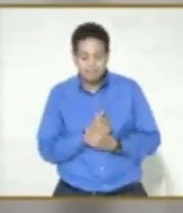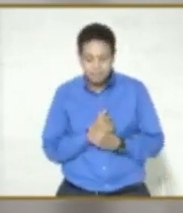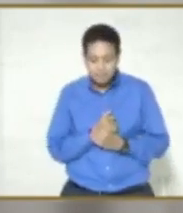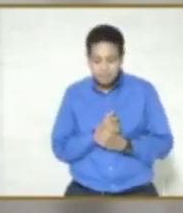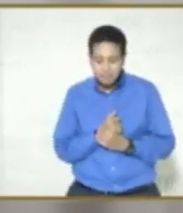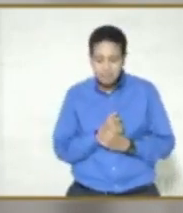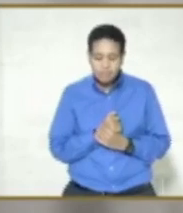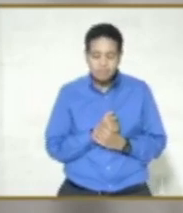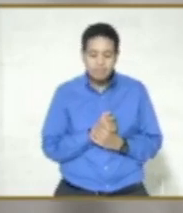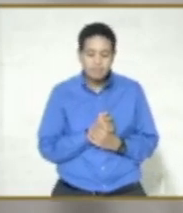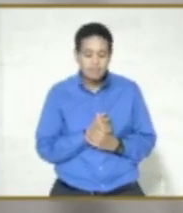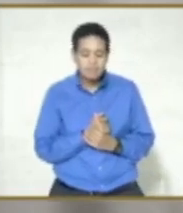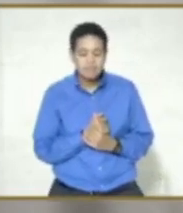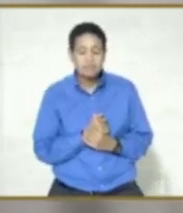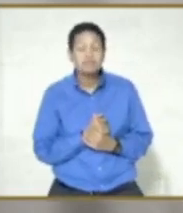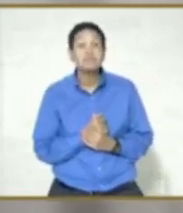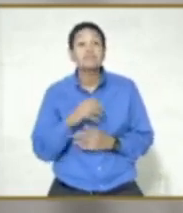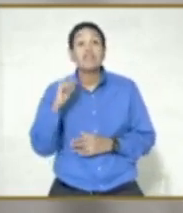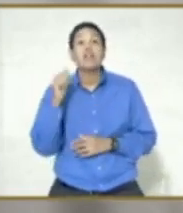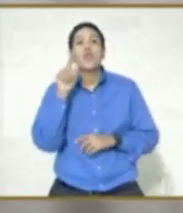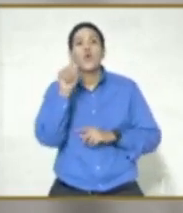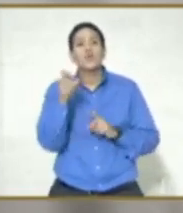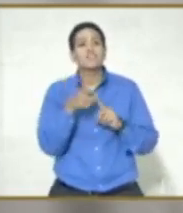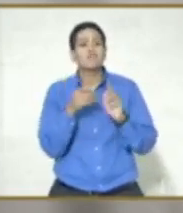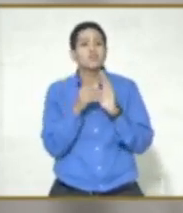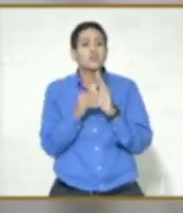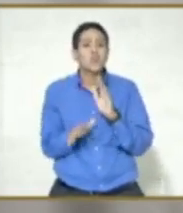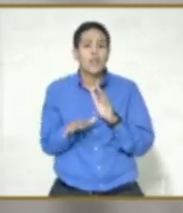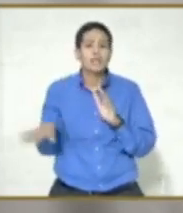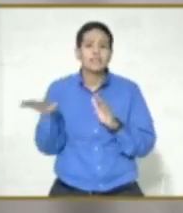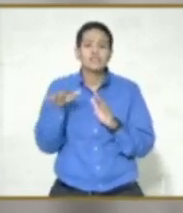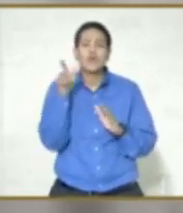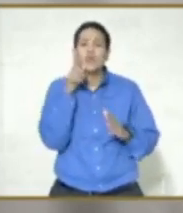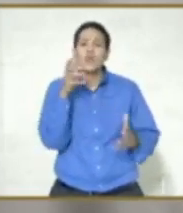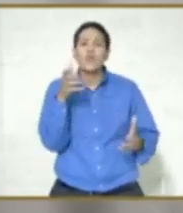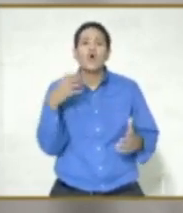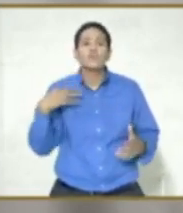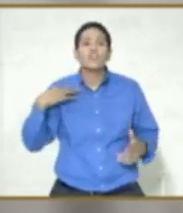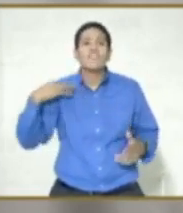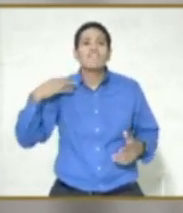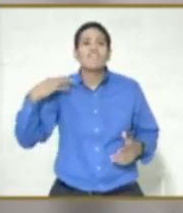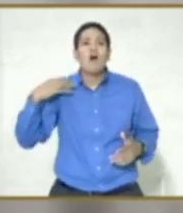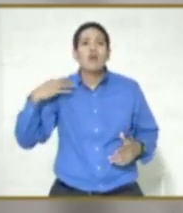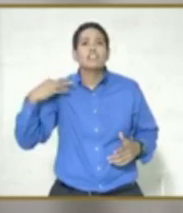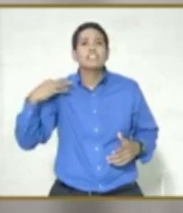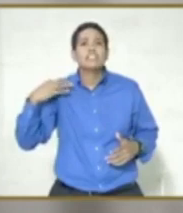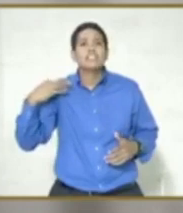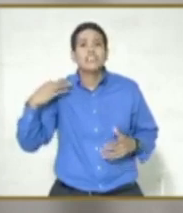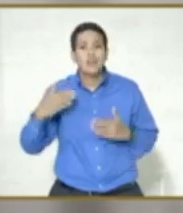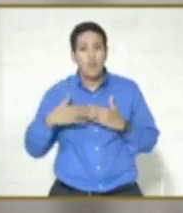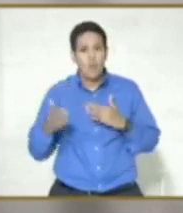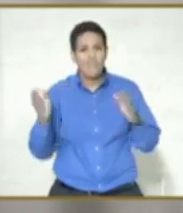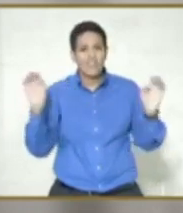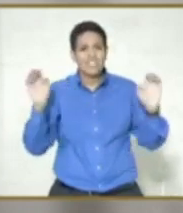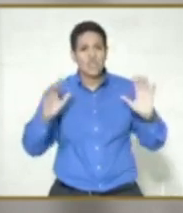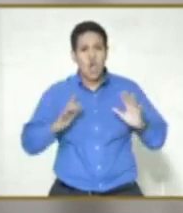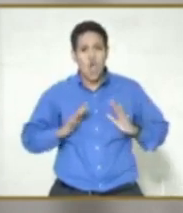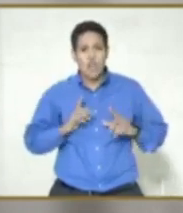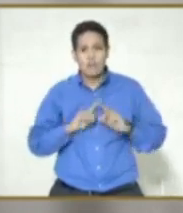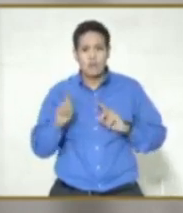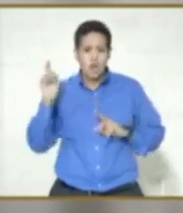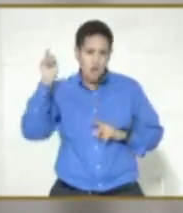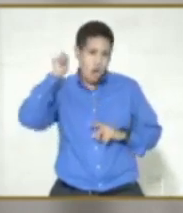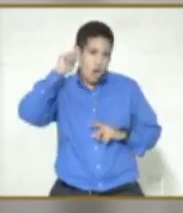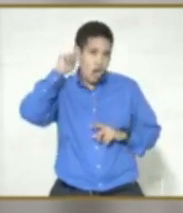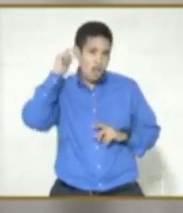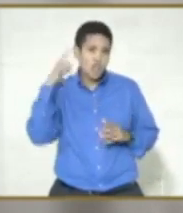Another question from a set of students, Minister, who wish to volunteer over the Easter holiday but are cognizant of the